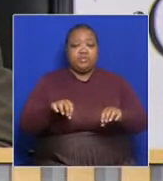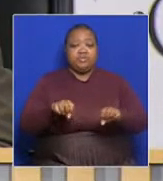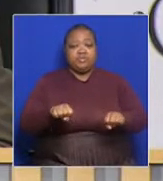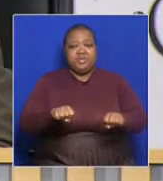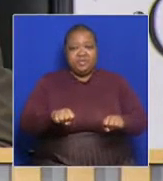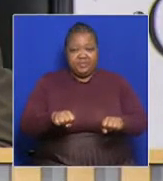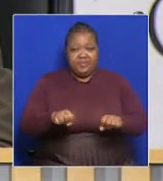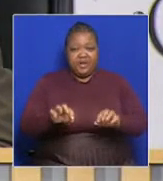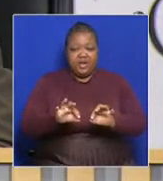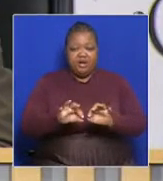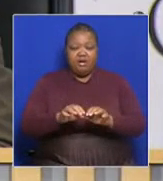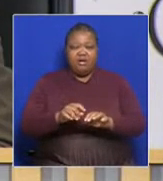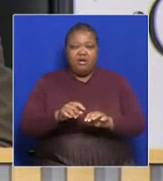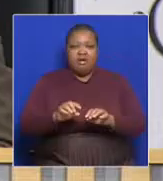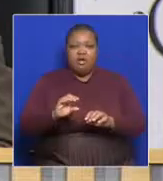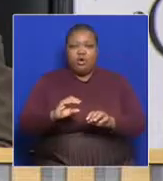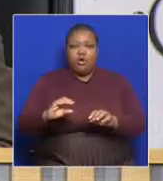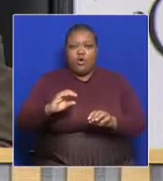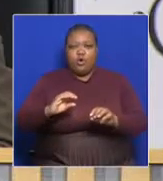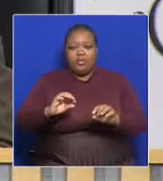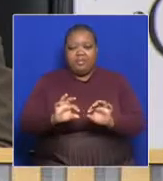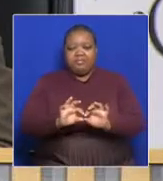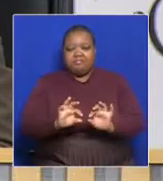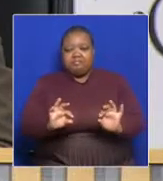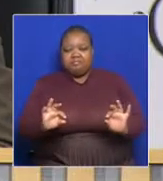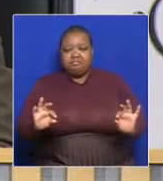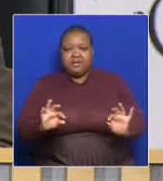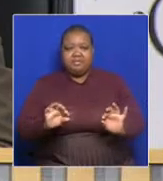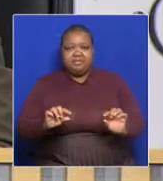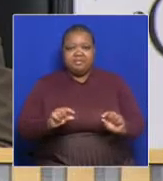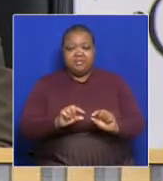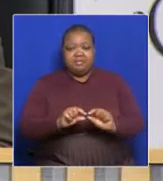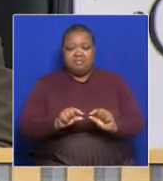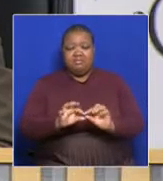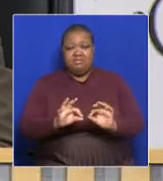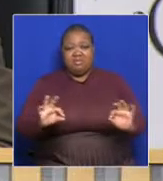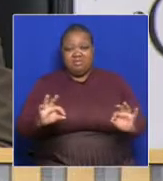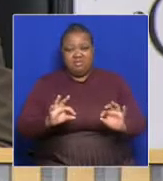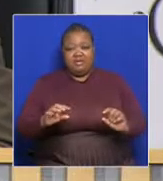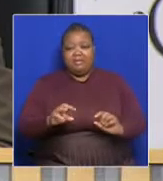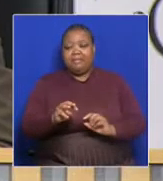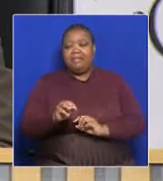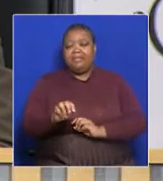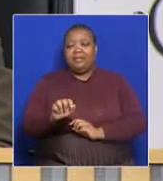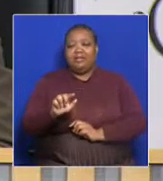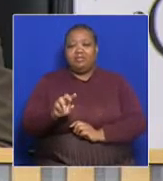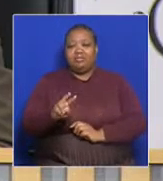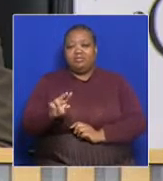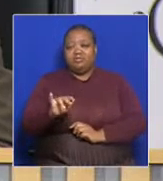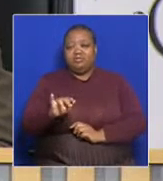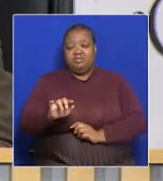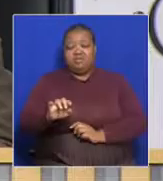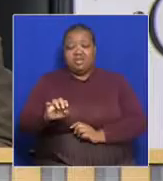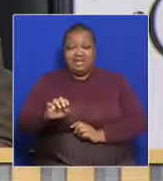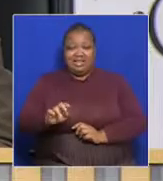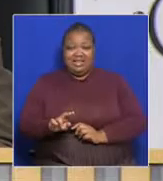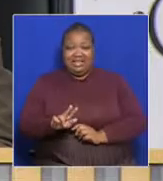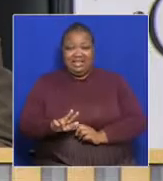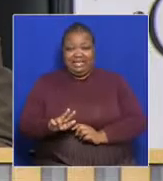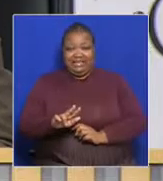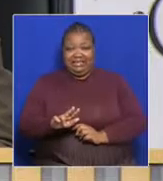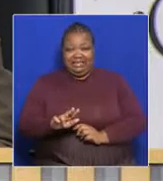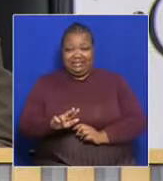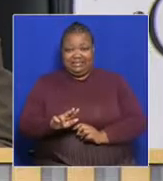Malvern policing precinct. Firstly, there's no space to keep 8 tons of copper. The stakeholders, meaning